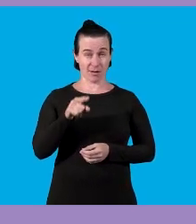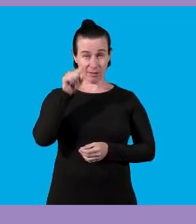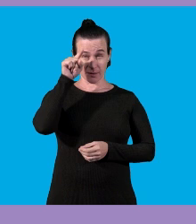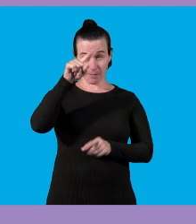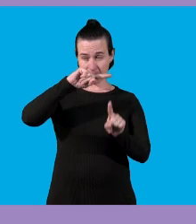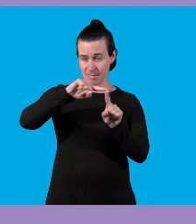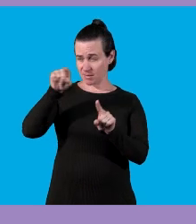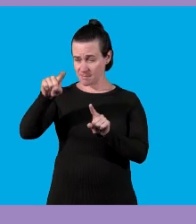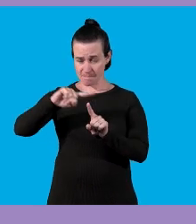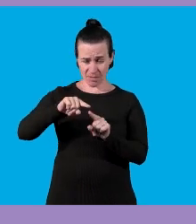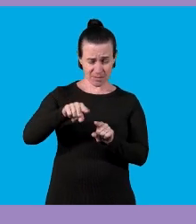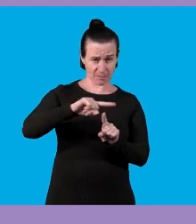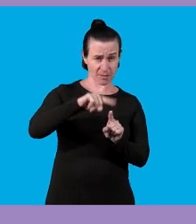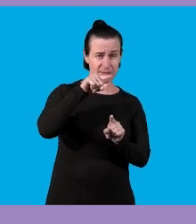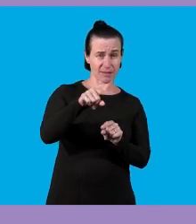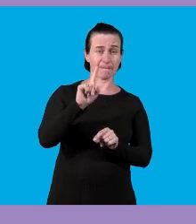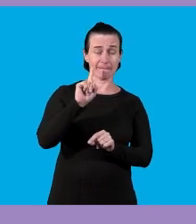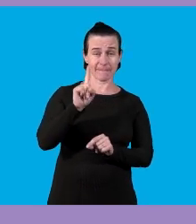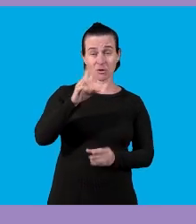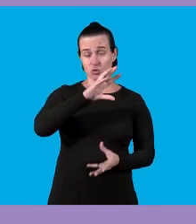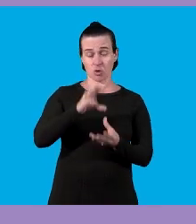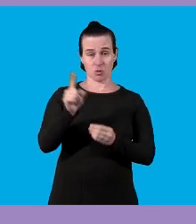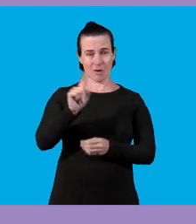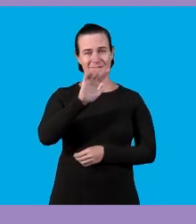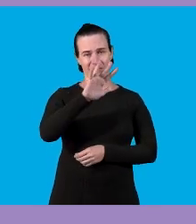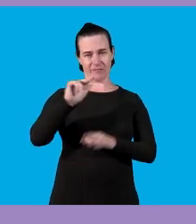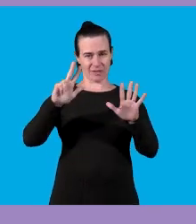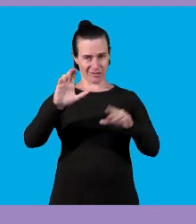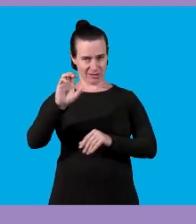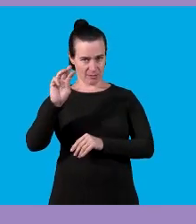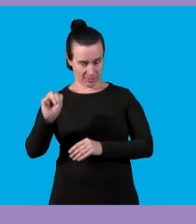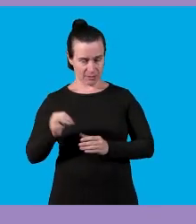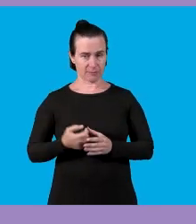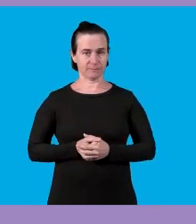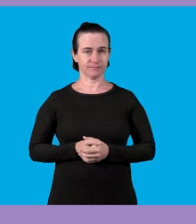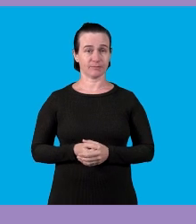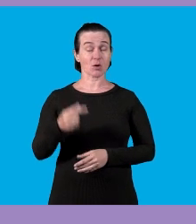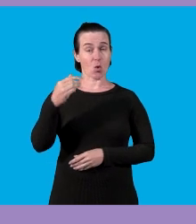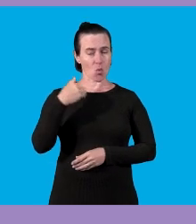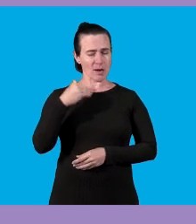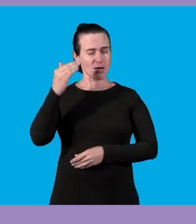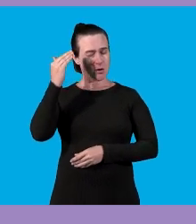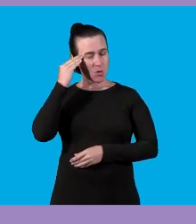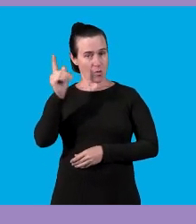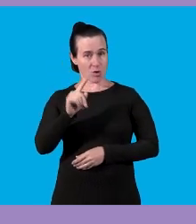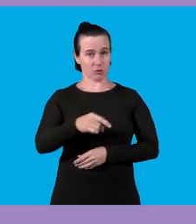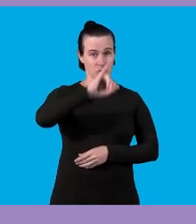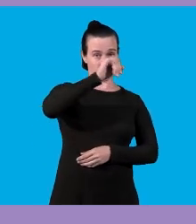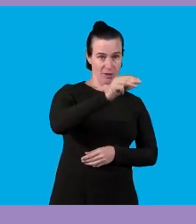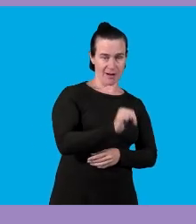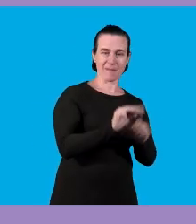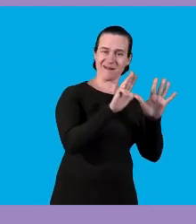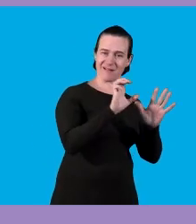when we add all those 4 distances, we then need to get 58. And what do we know is that JM